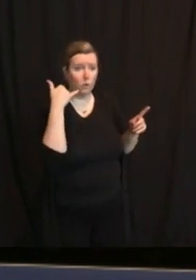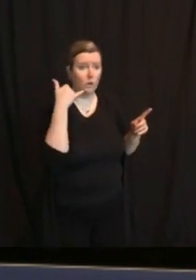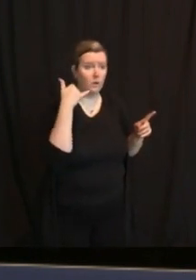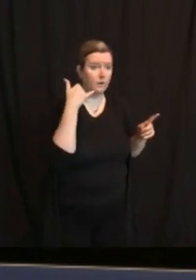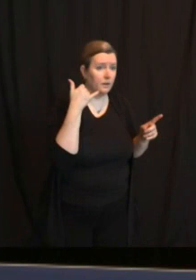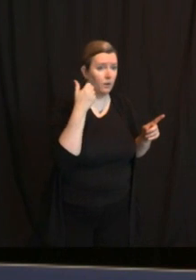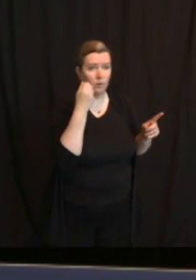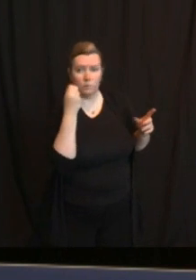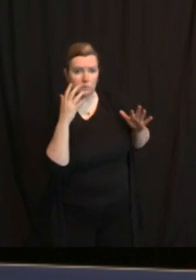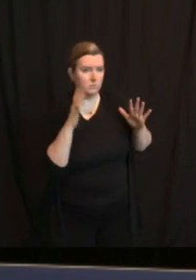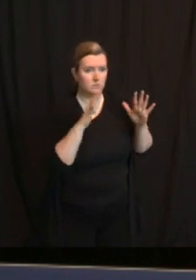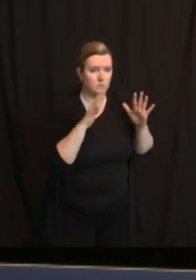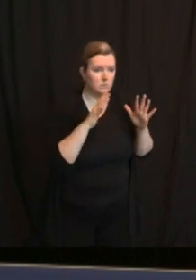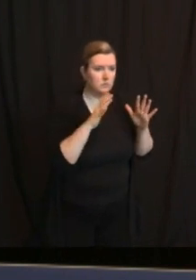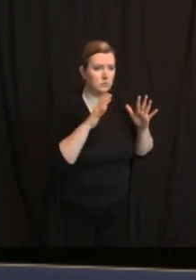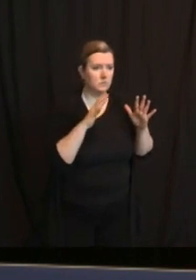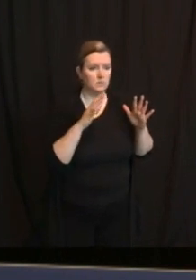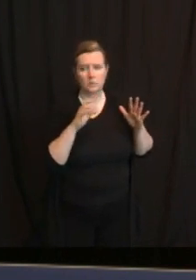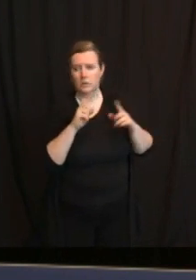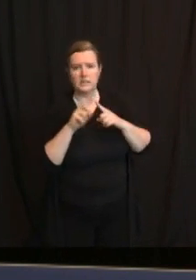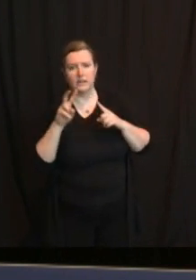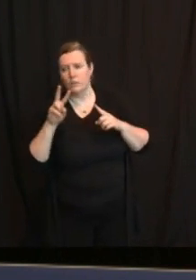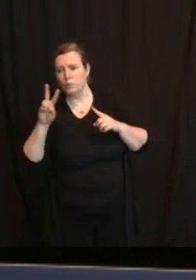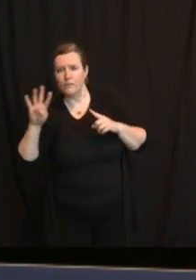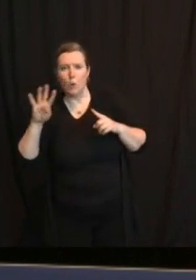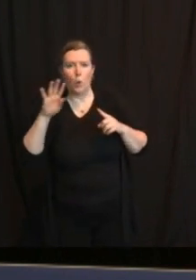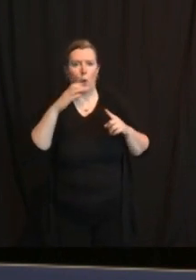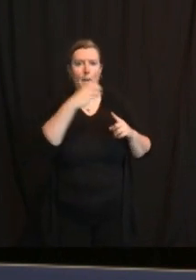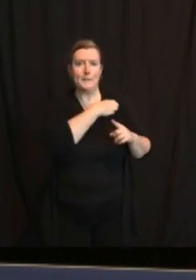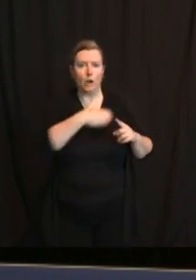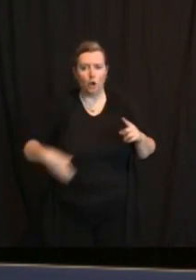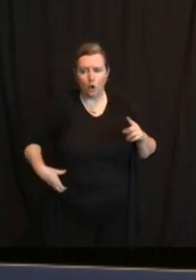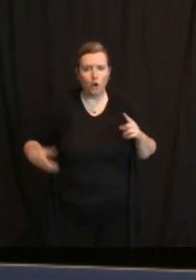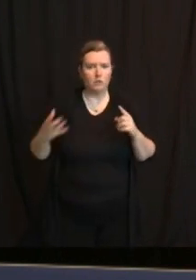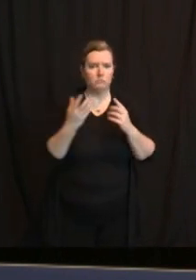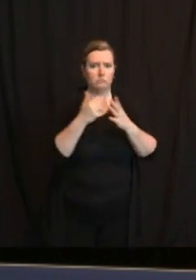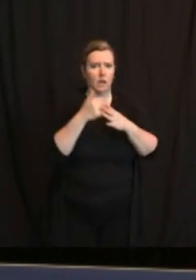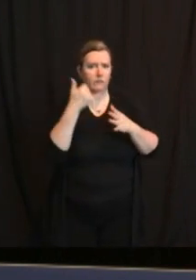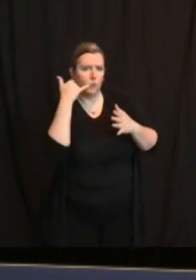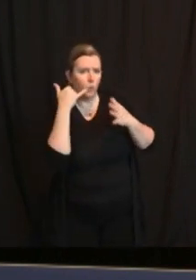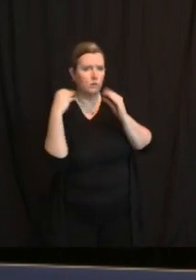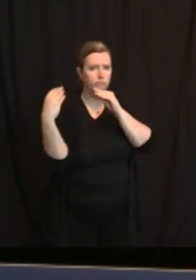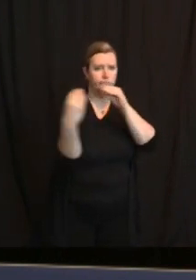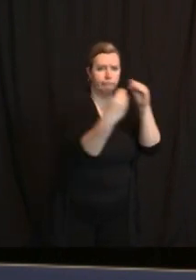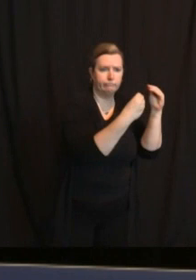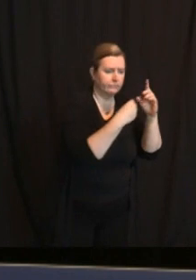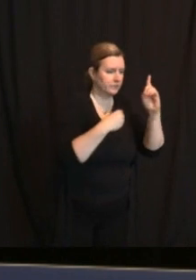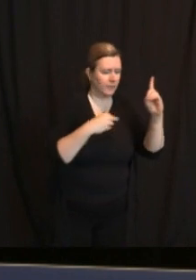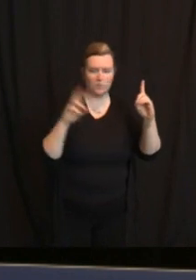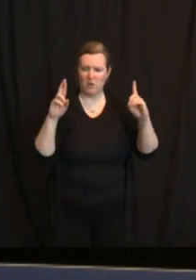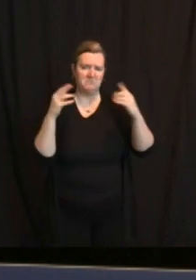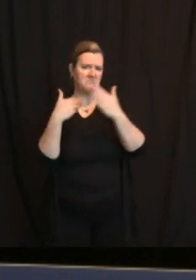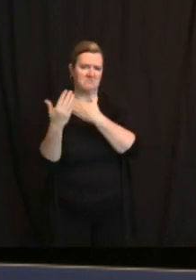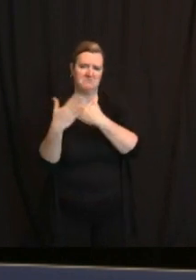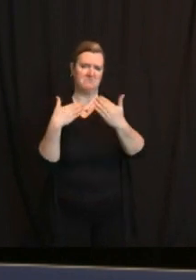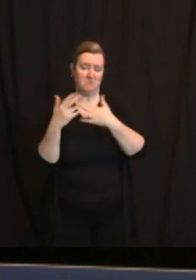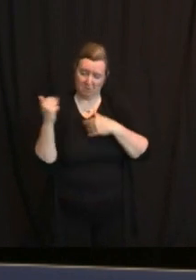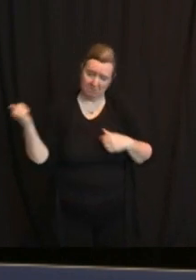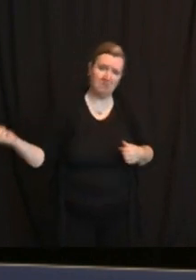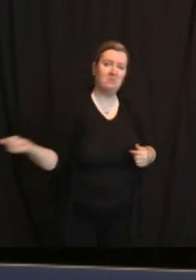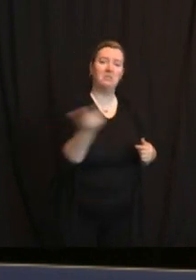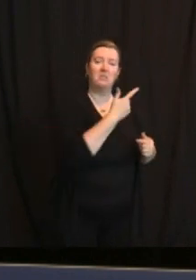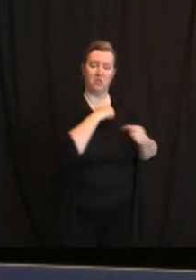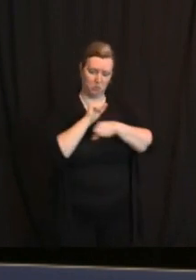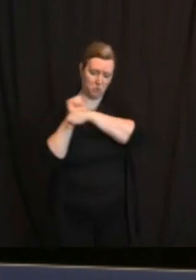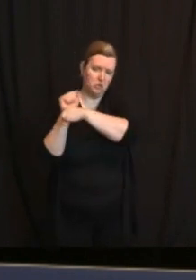24 Shoretown mayors. And as I said before, this is not a Democrat or Republican problem. We have all worked